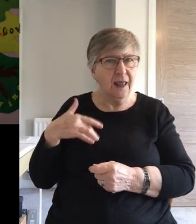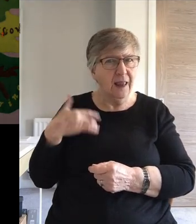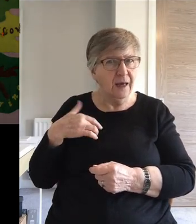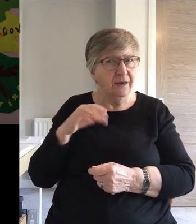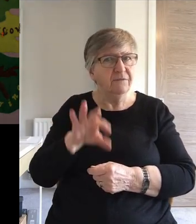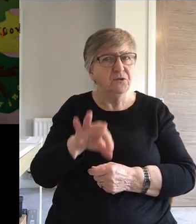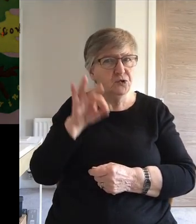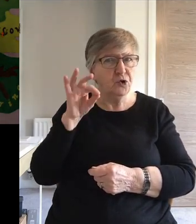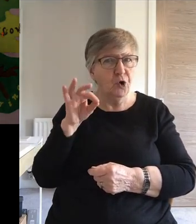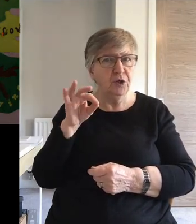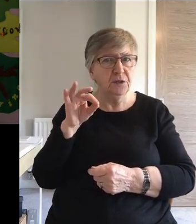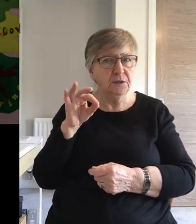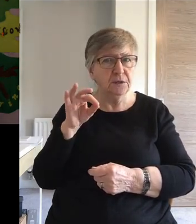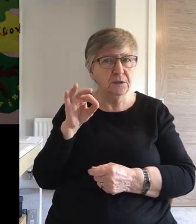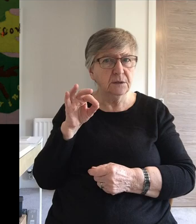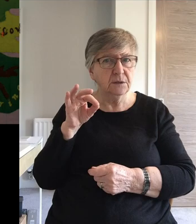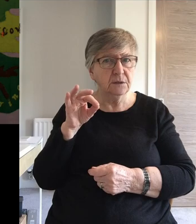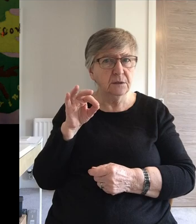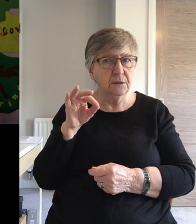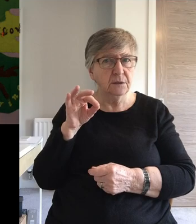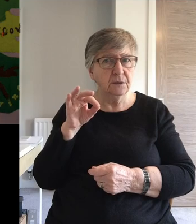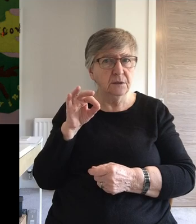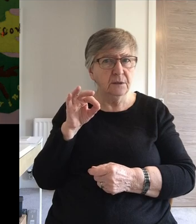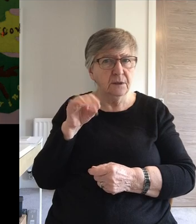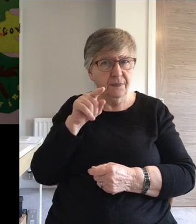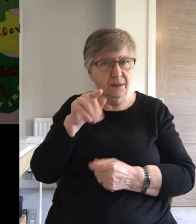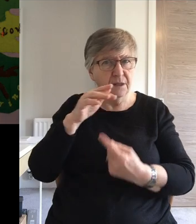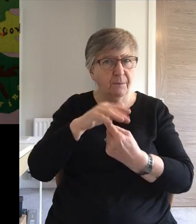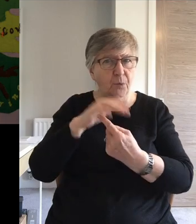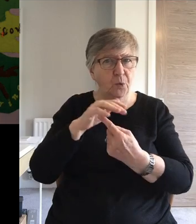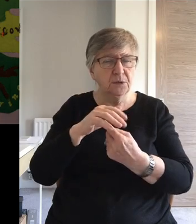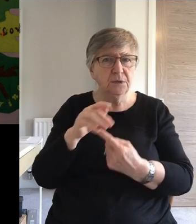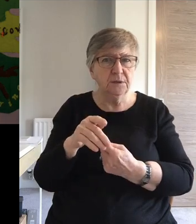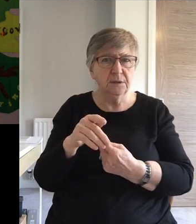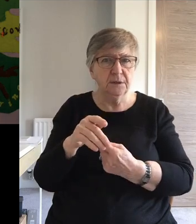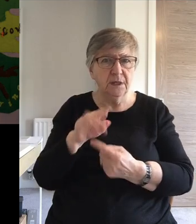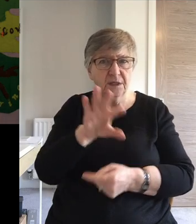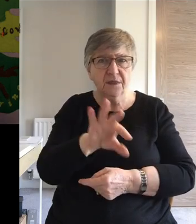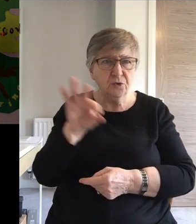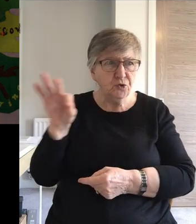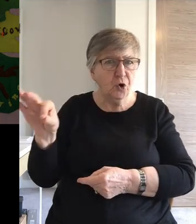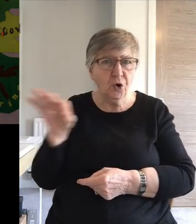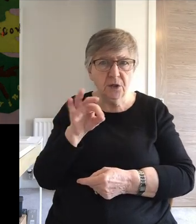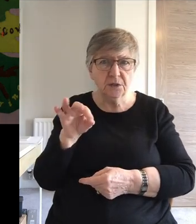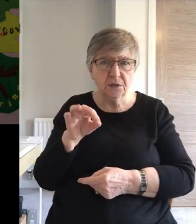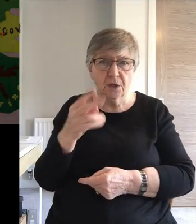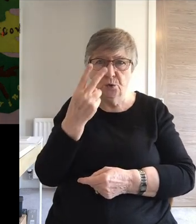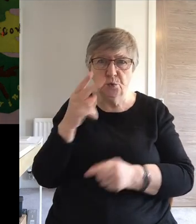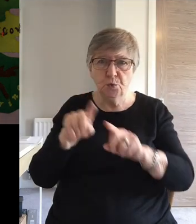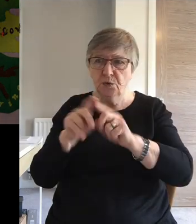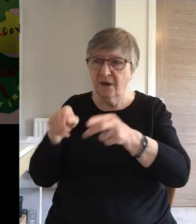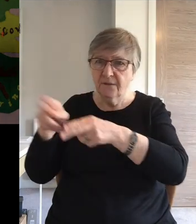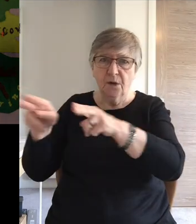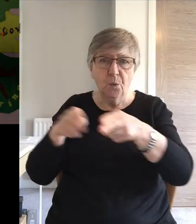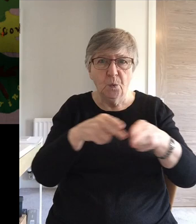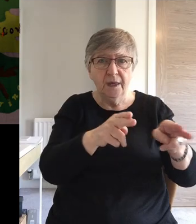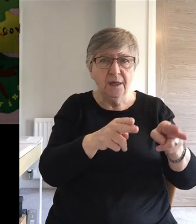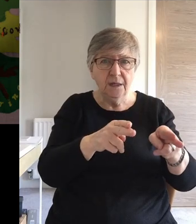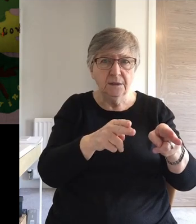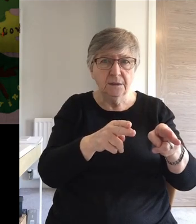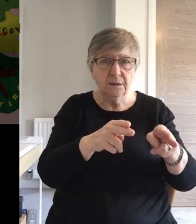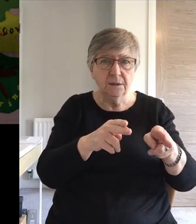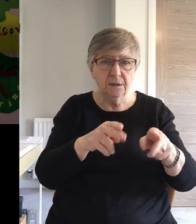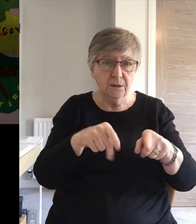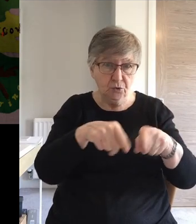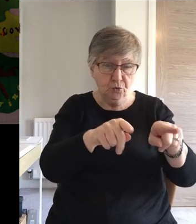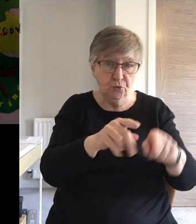And it's a life choice and a life investment that's at stake. It's the choice between two different ways of life.